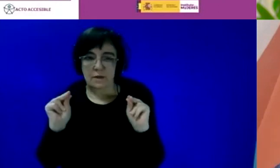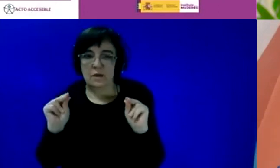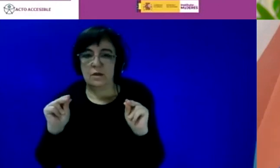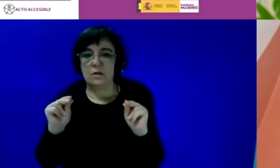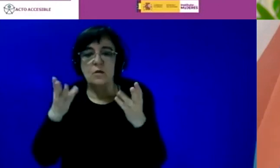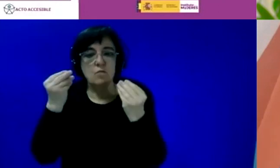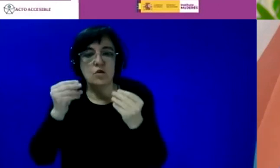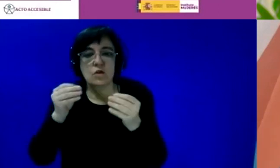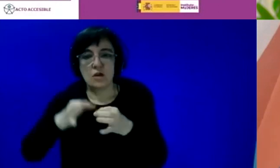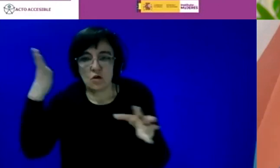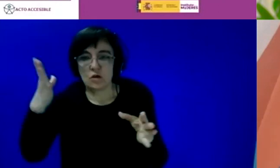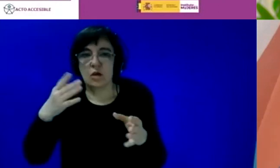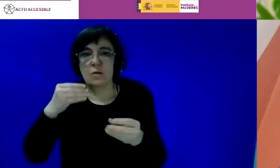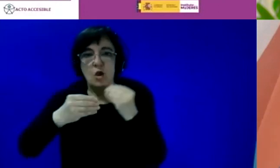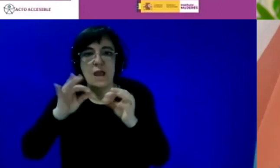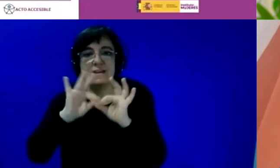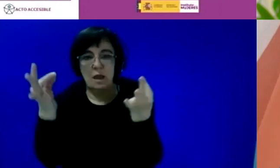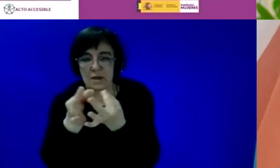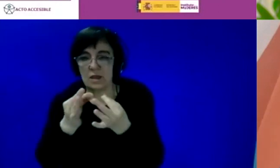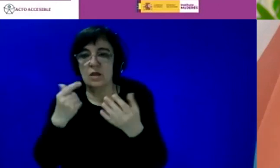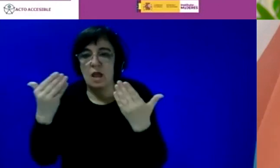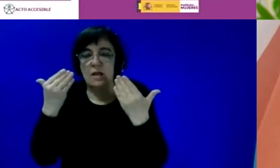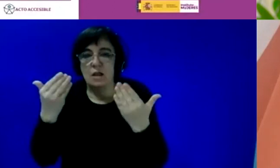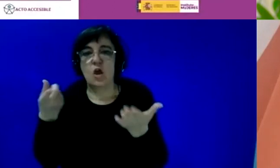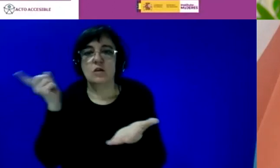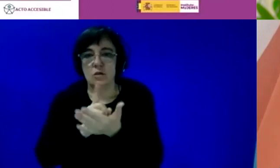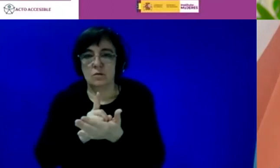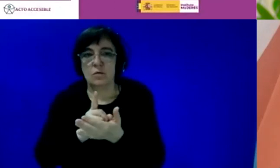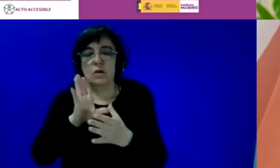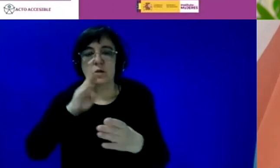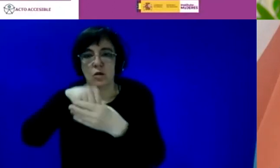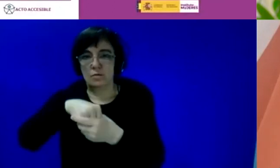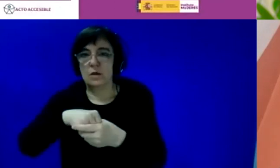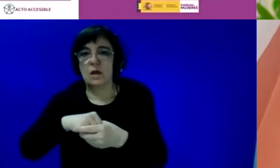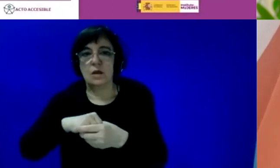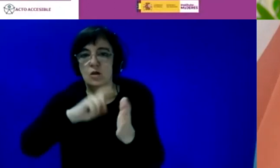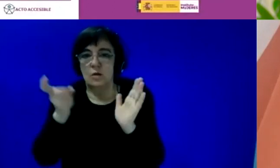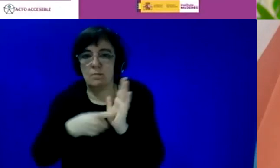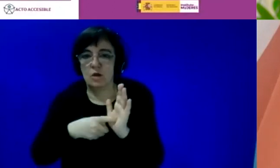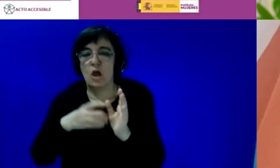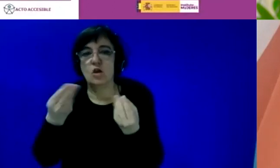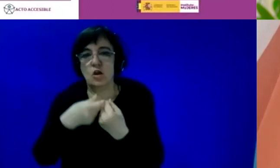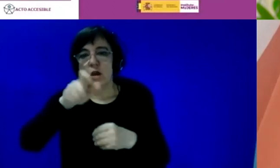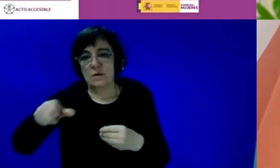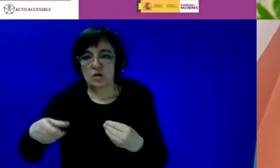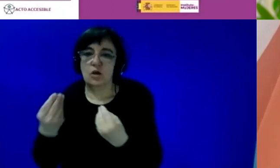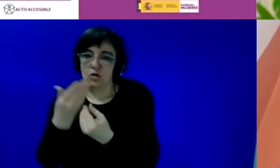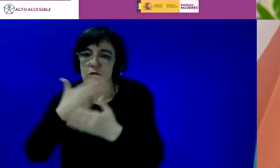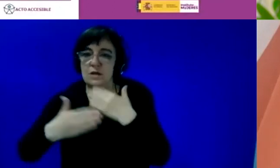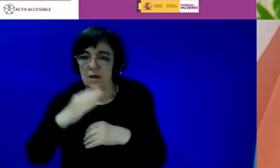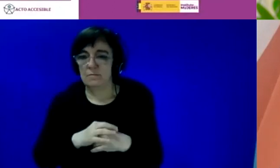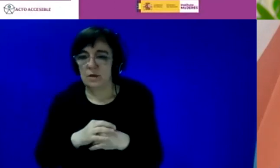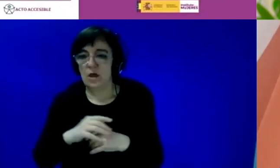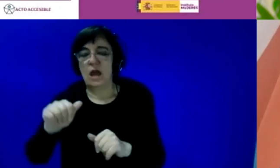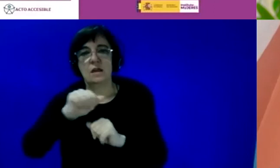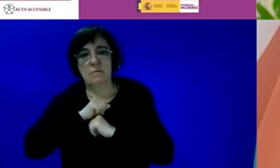of assistance. In conclusion, I wish you all the very best for the seminar, and I would like to thank you once again for your huge